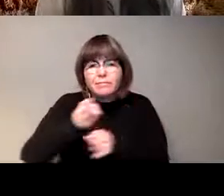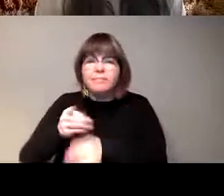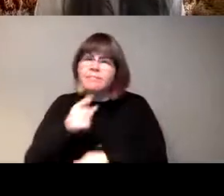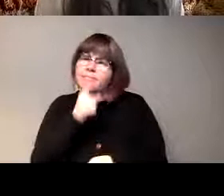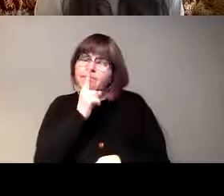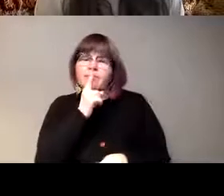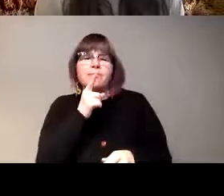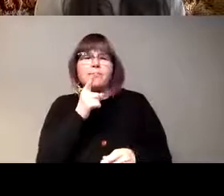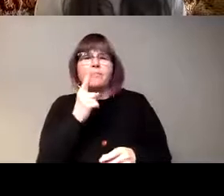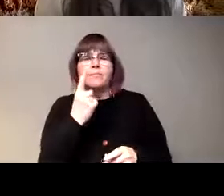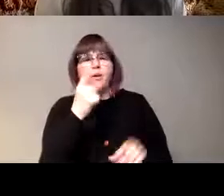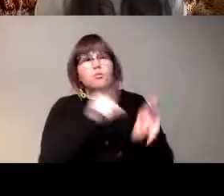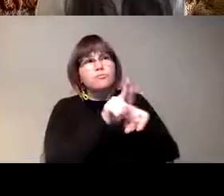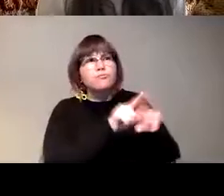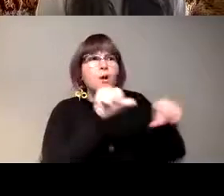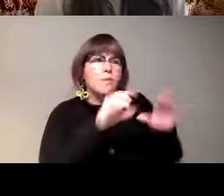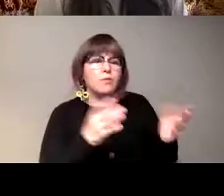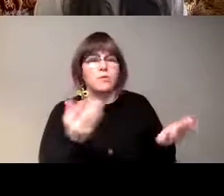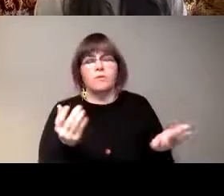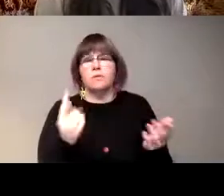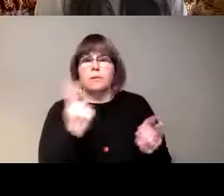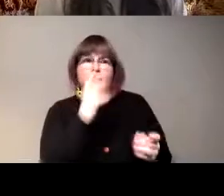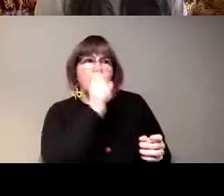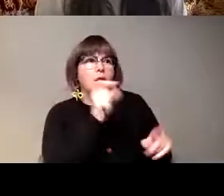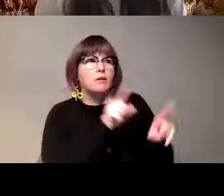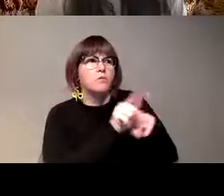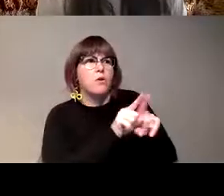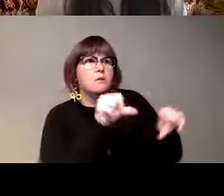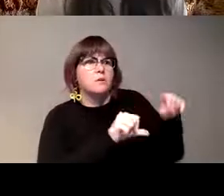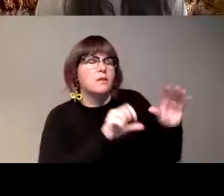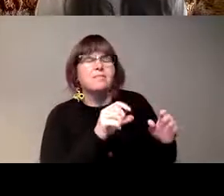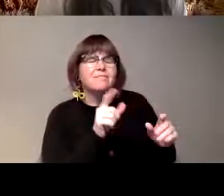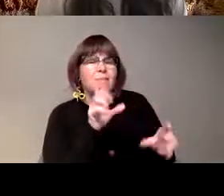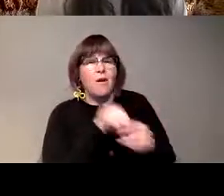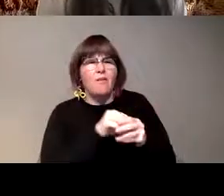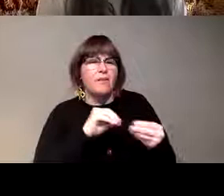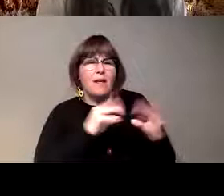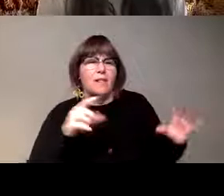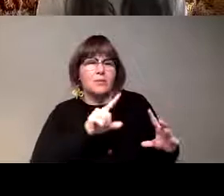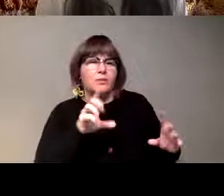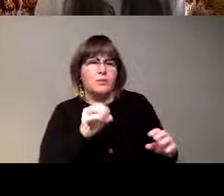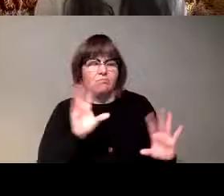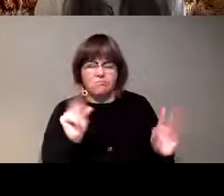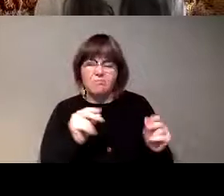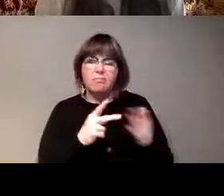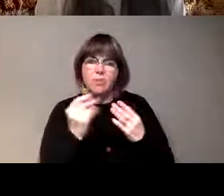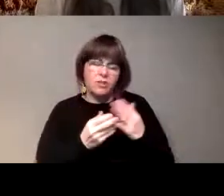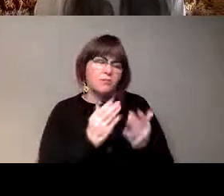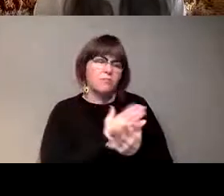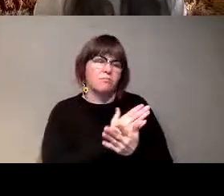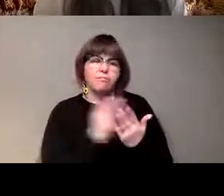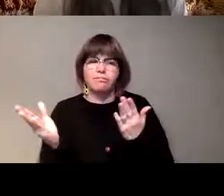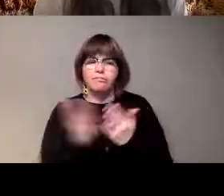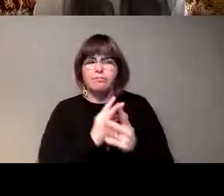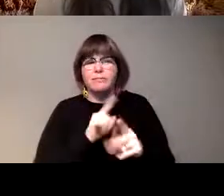be an astronomer or someone who's interested in astronomy to be a part of Galaxy Zoo. There are projects that cover a whole span of interests